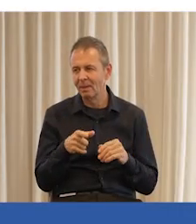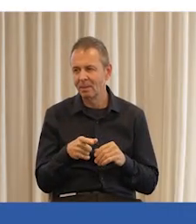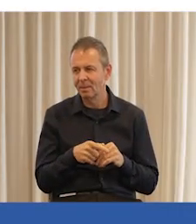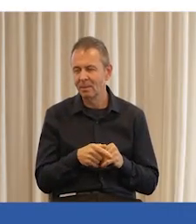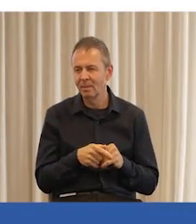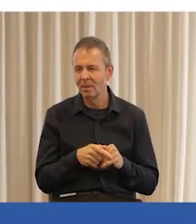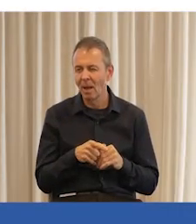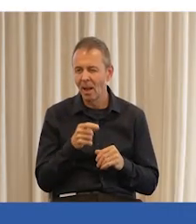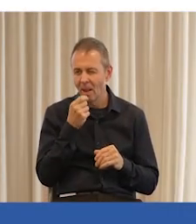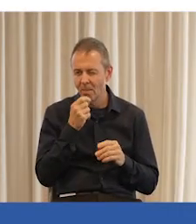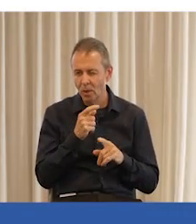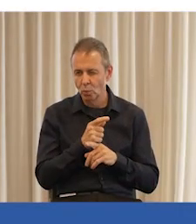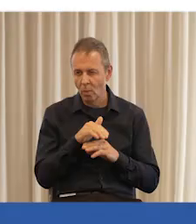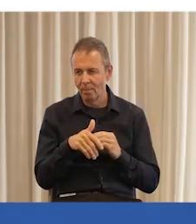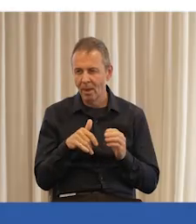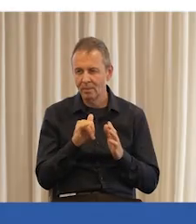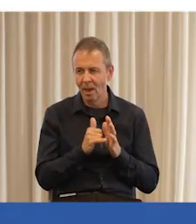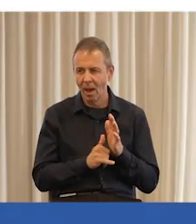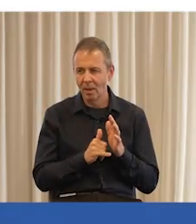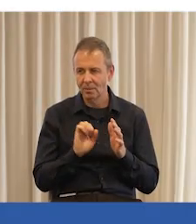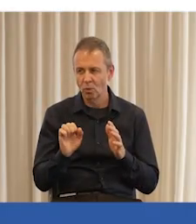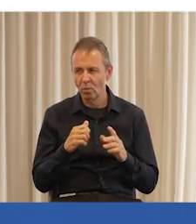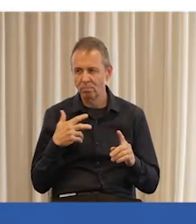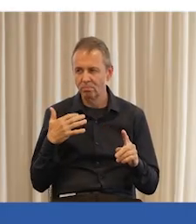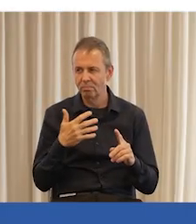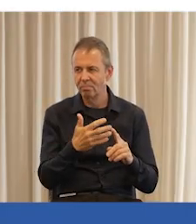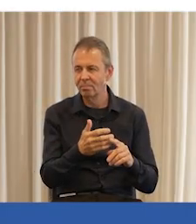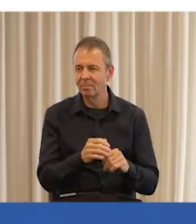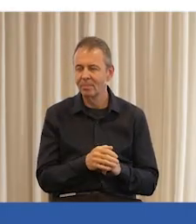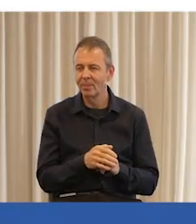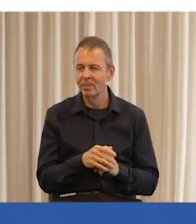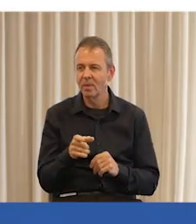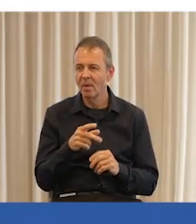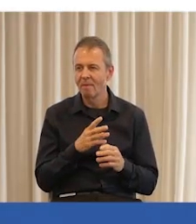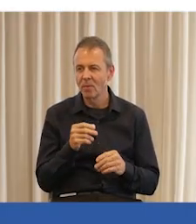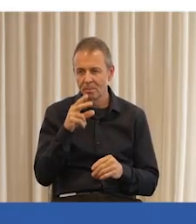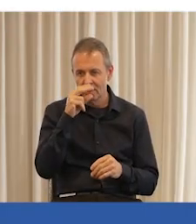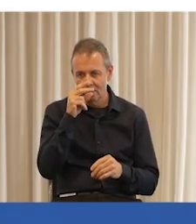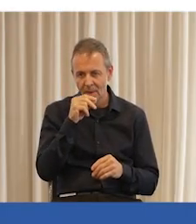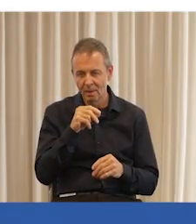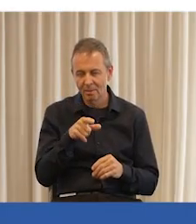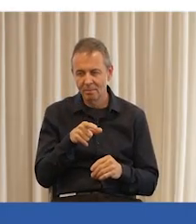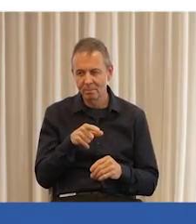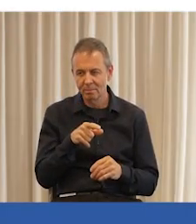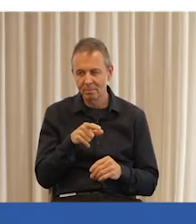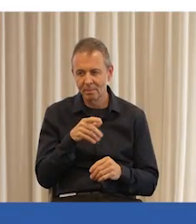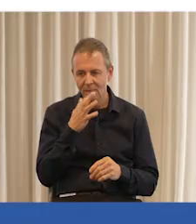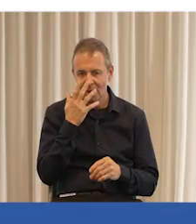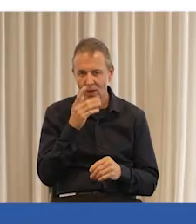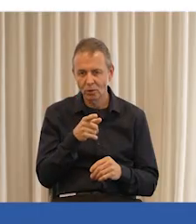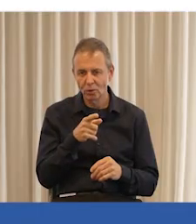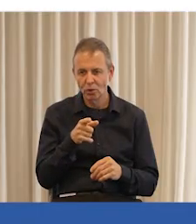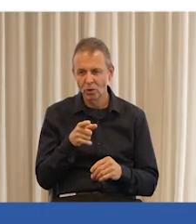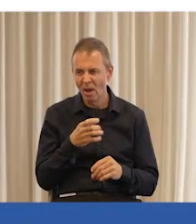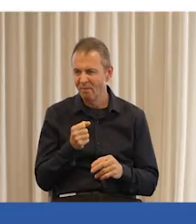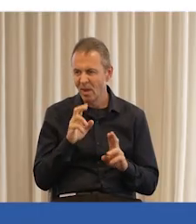encouraged her in that pathway. From a very young age, one of Nina's natural gifts is she would always do a drawing and make a card for